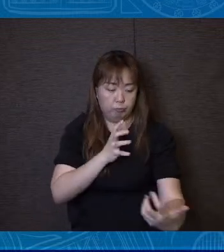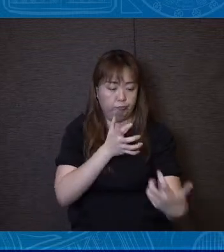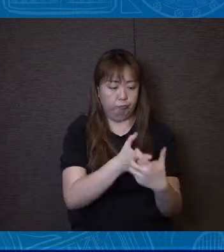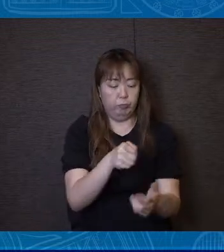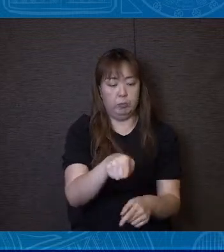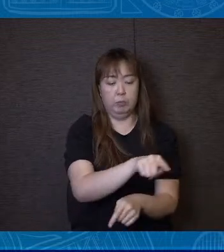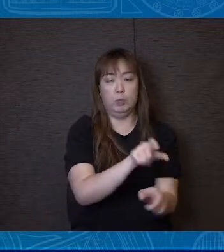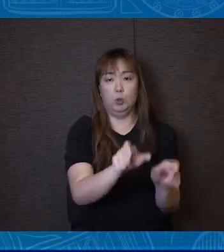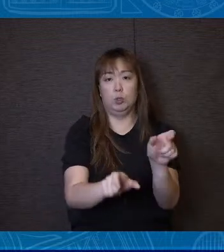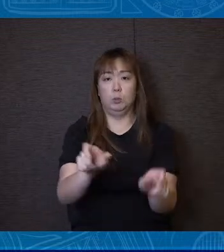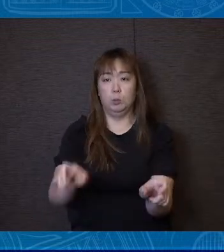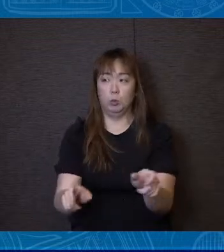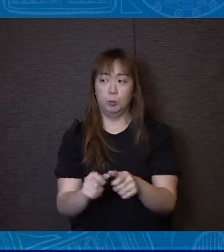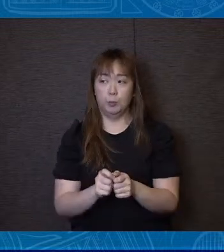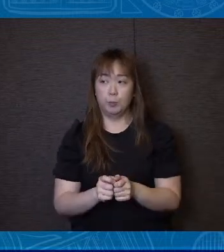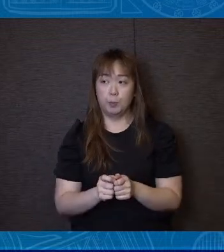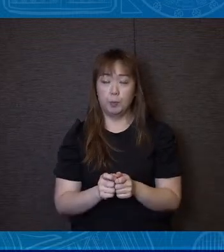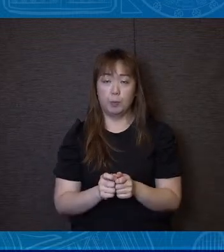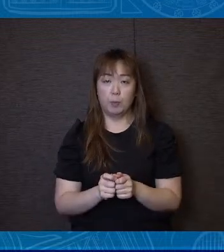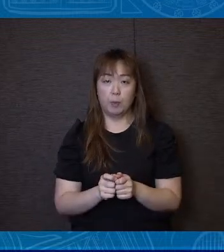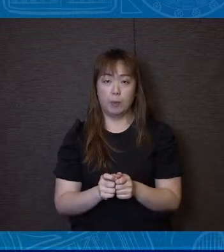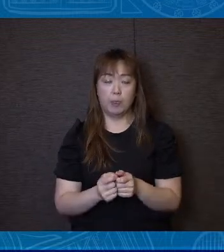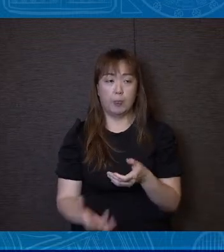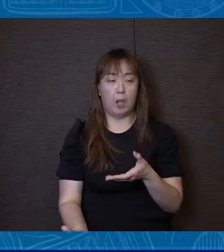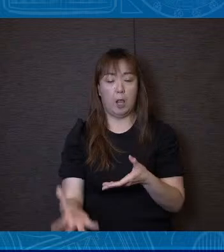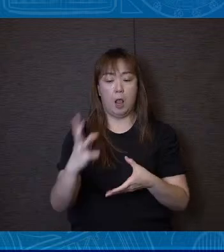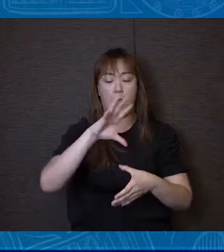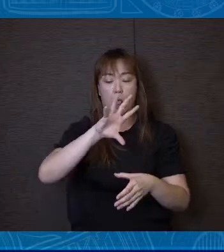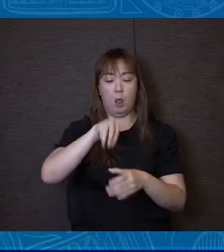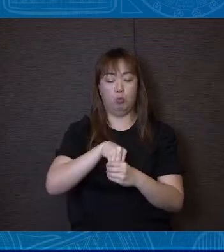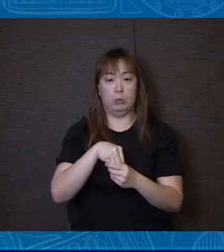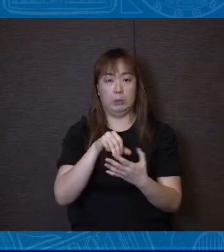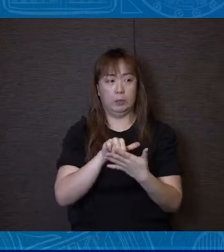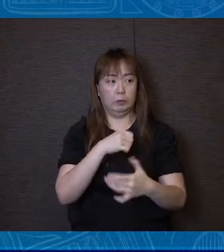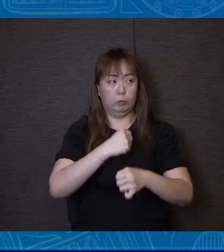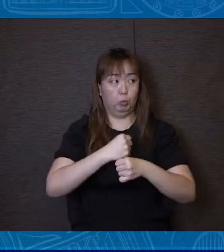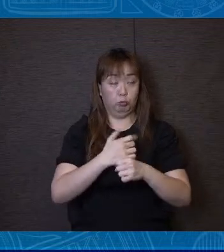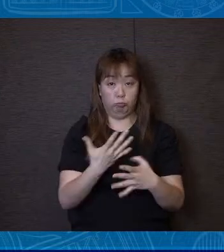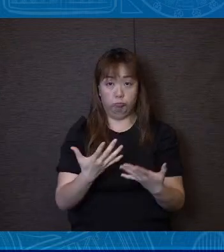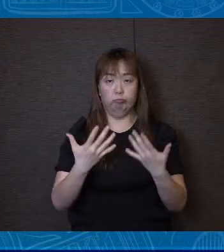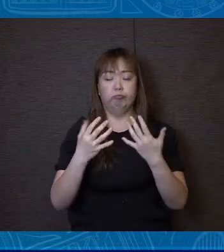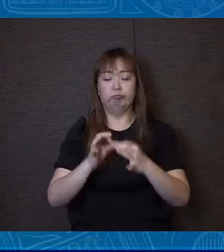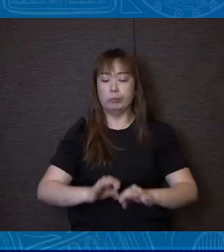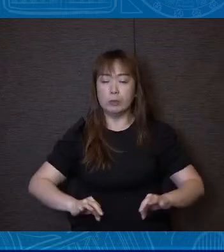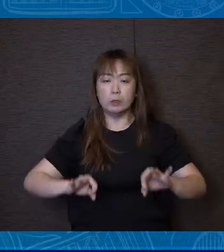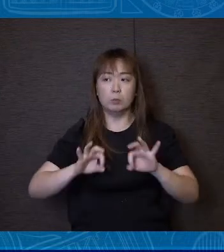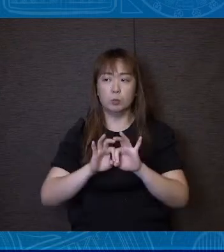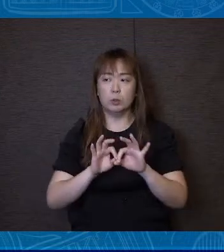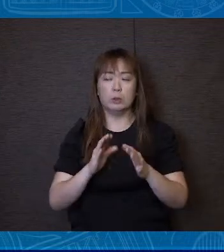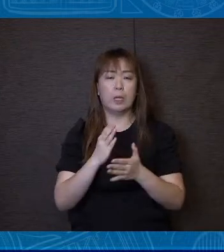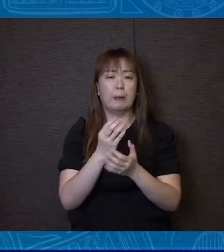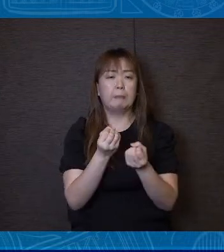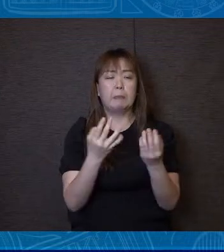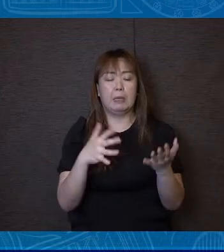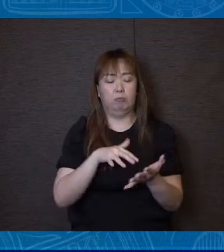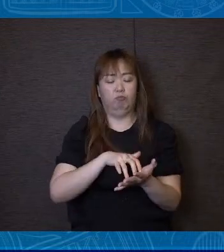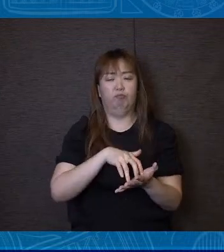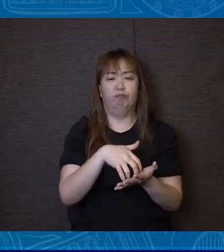your audience. So in Cruise, we work a lot in LDCs and SIDS, and in most of them are in fragile and